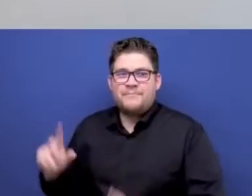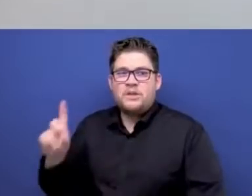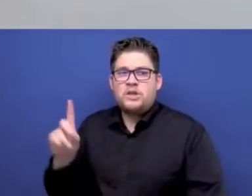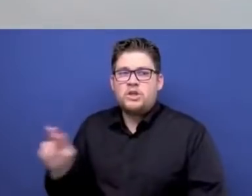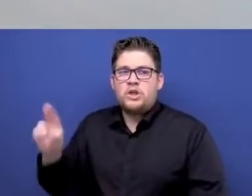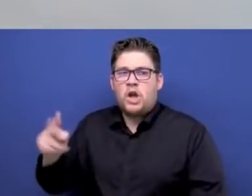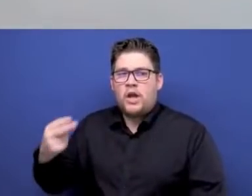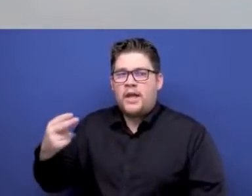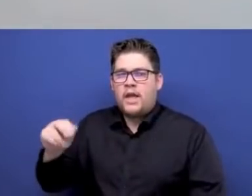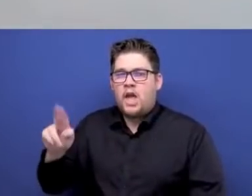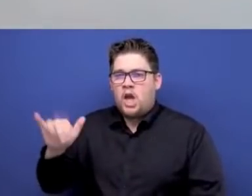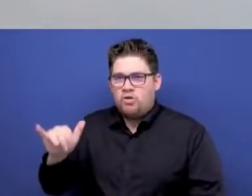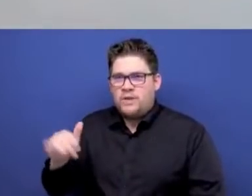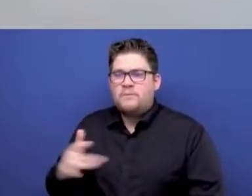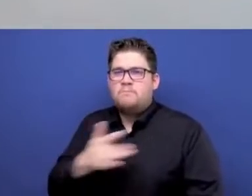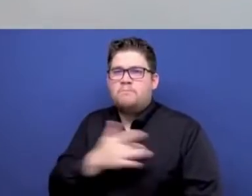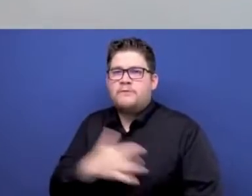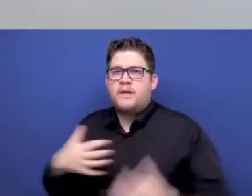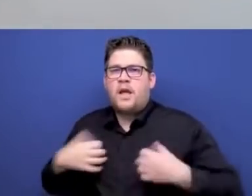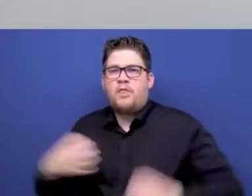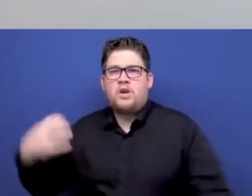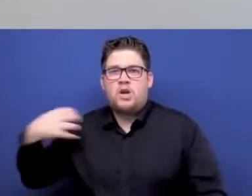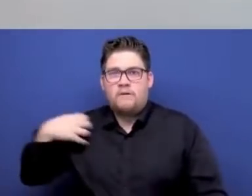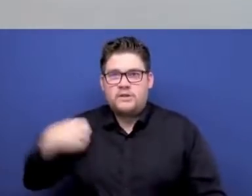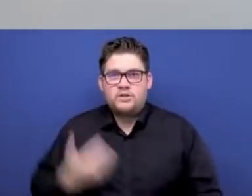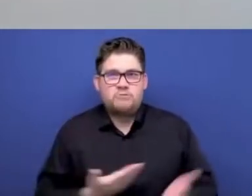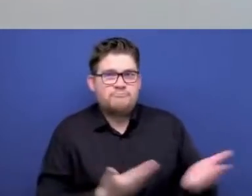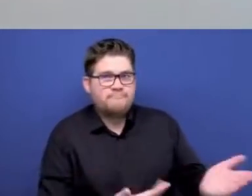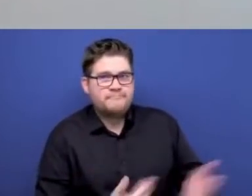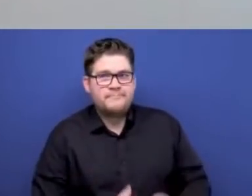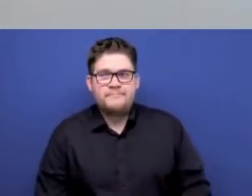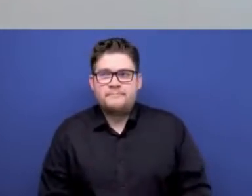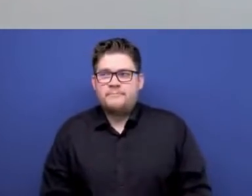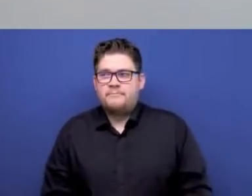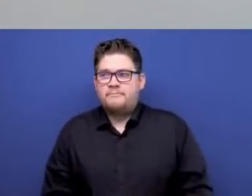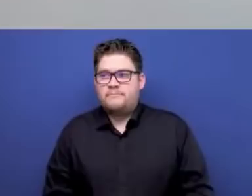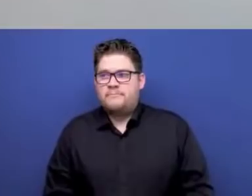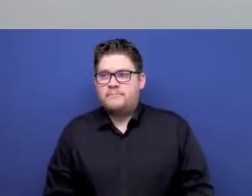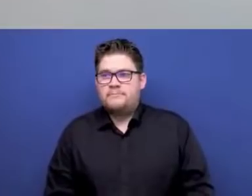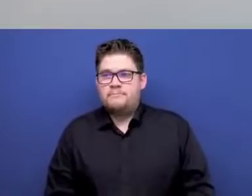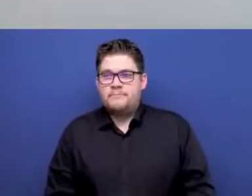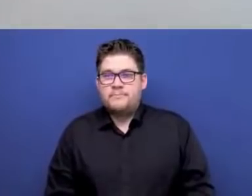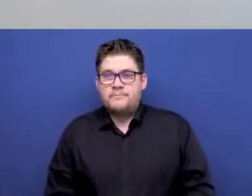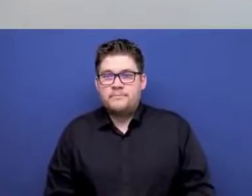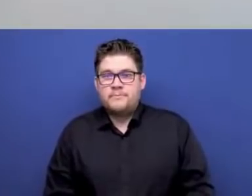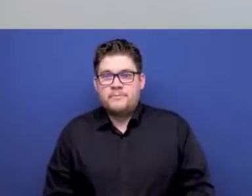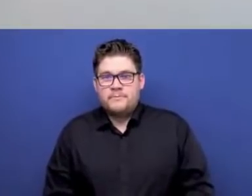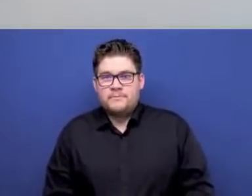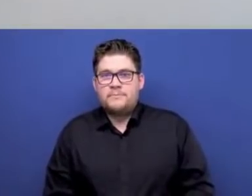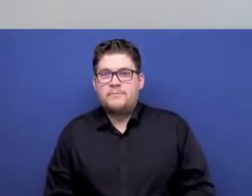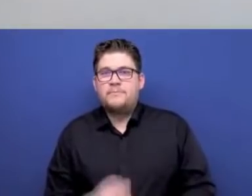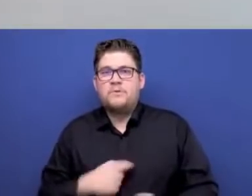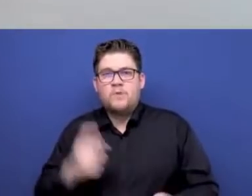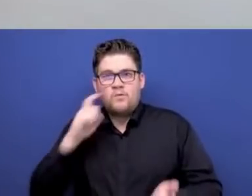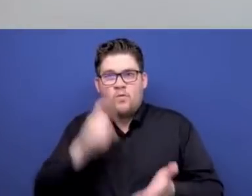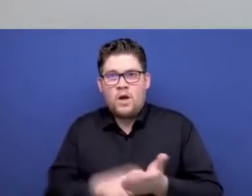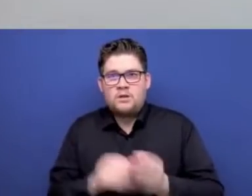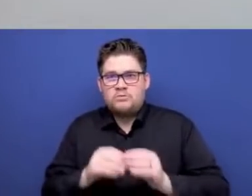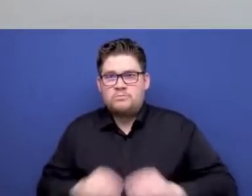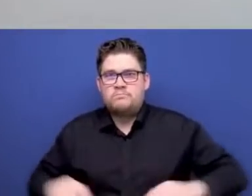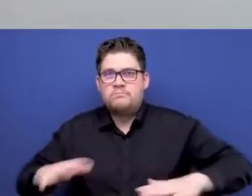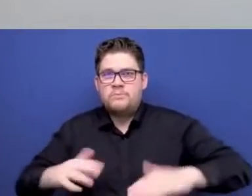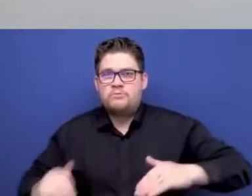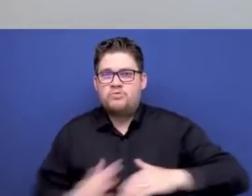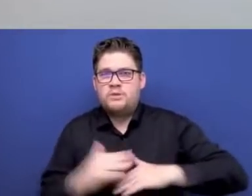Thank you very much. And just to note that I'm talking to you today from the traditional and unceded territories of the Squamish, Musqueam,